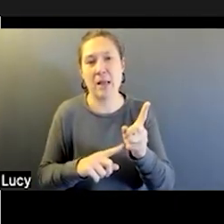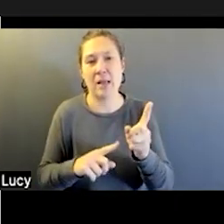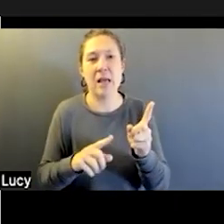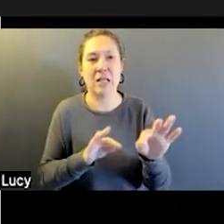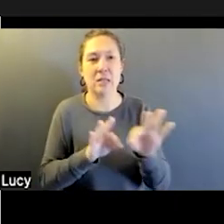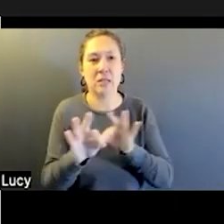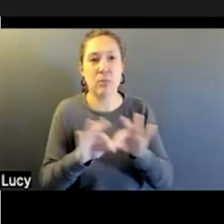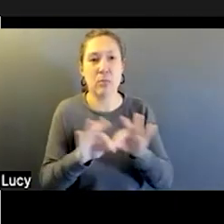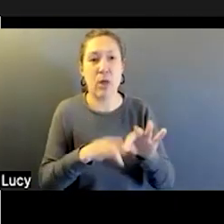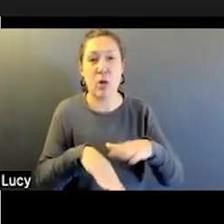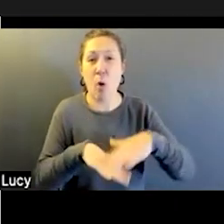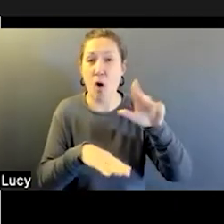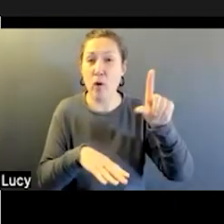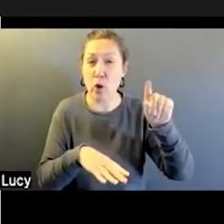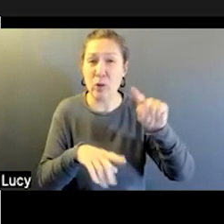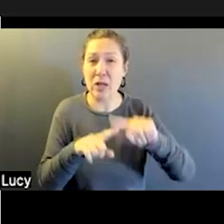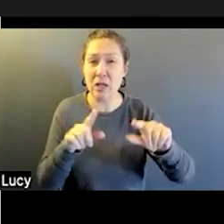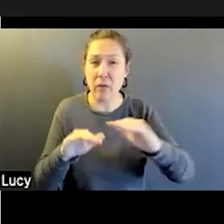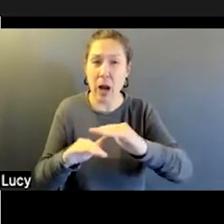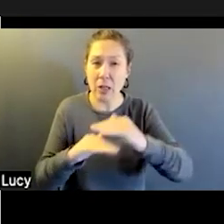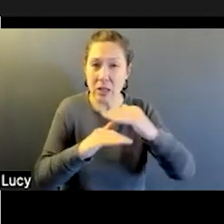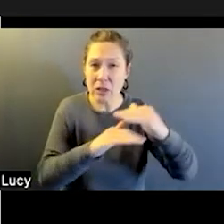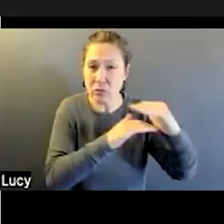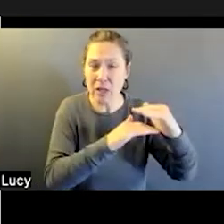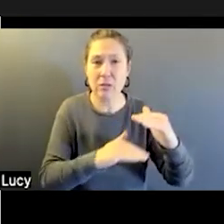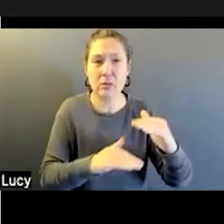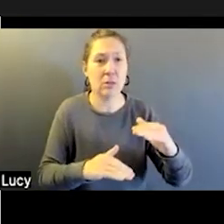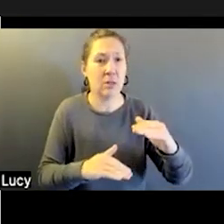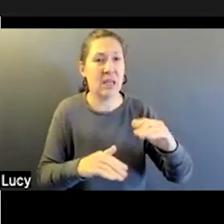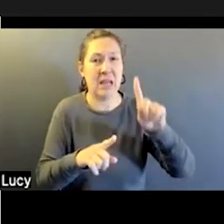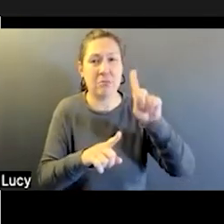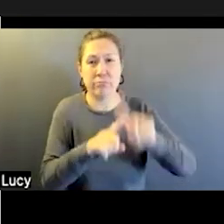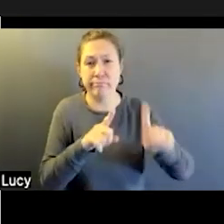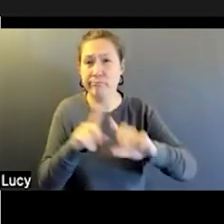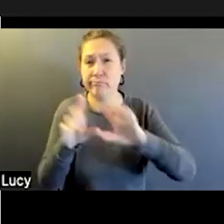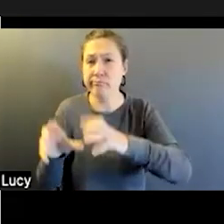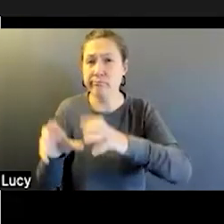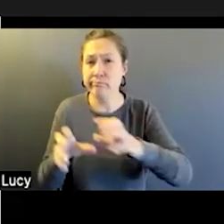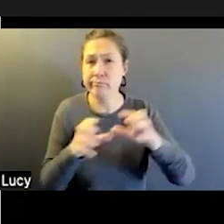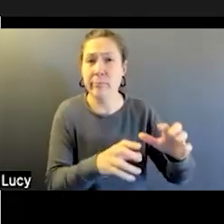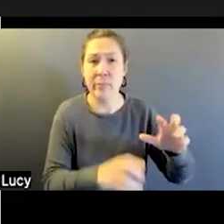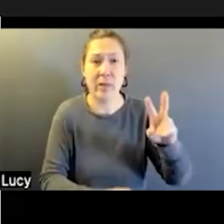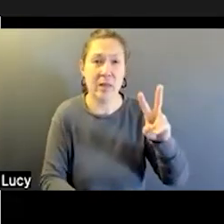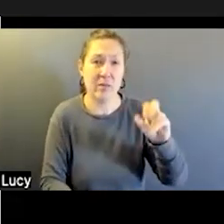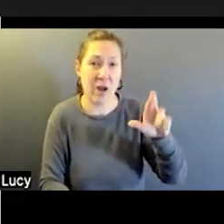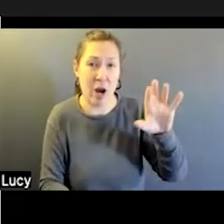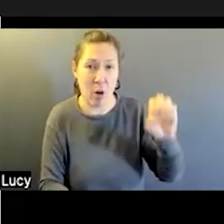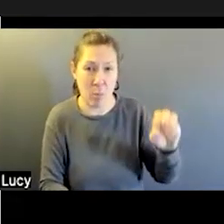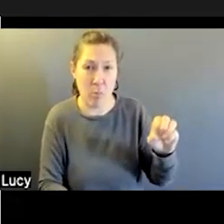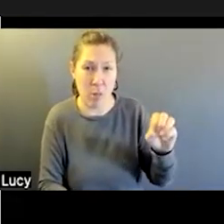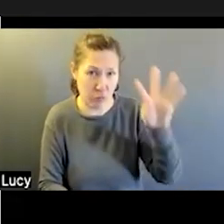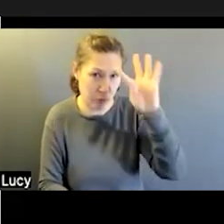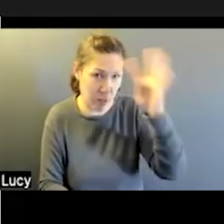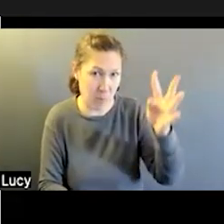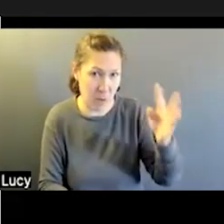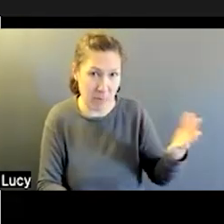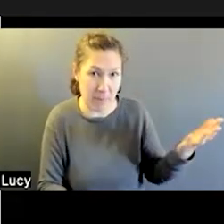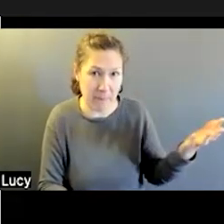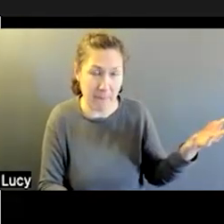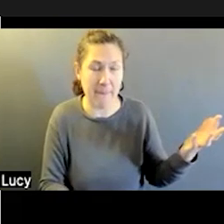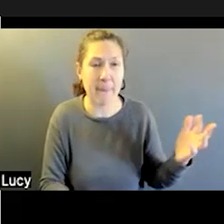and the different sets of variables we had to create. But I can tell you